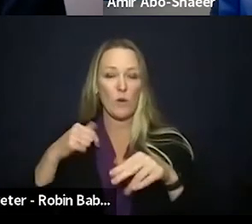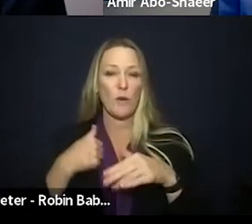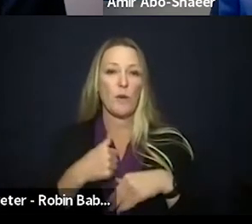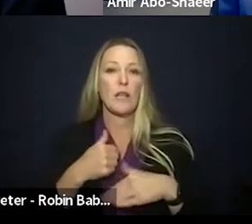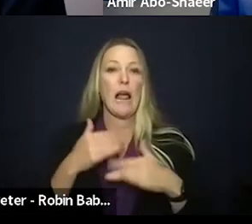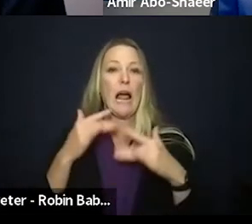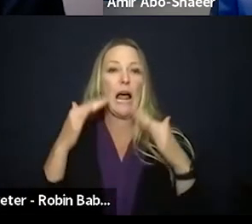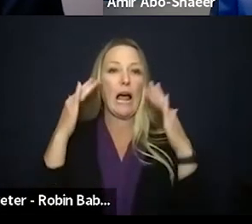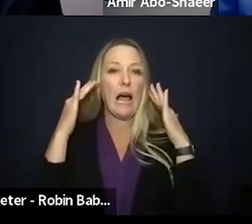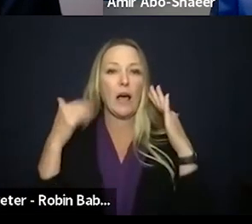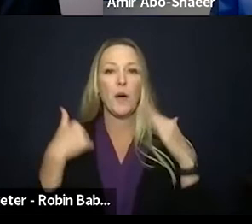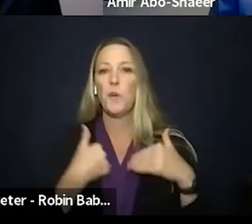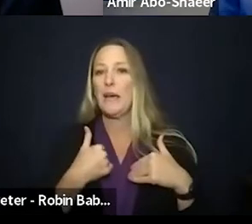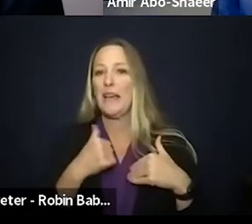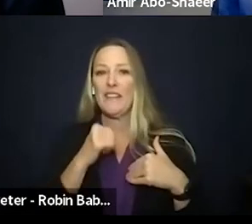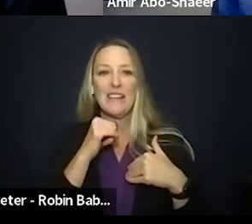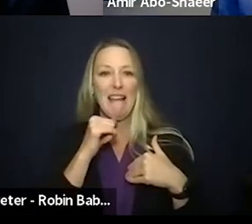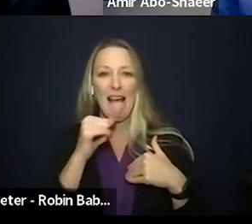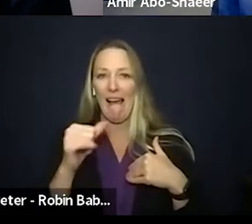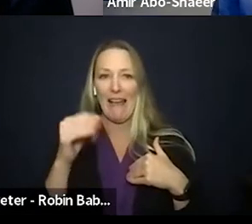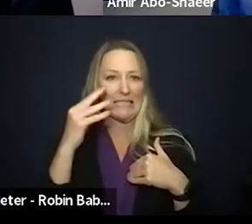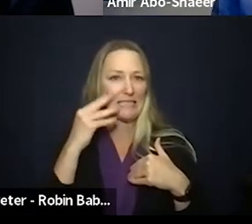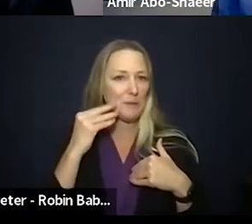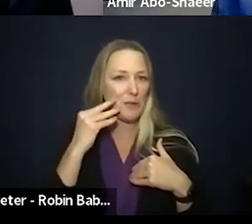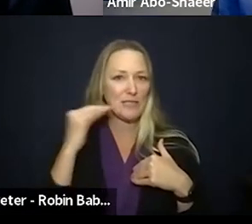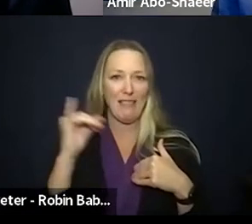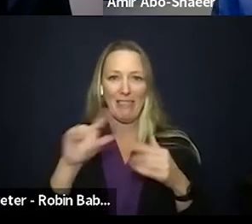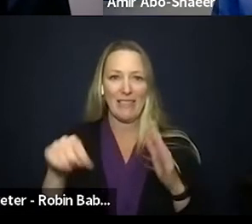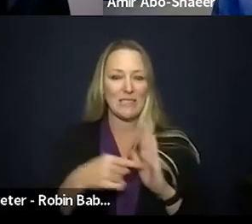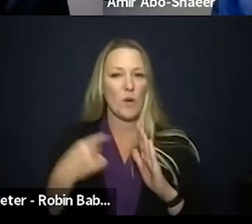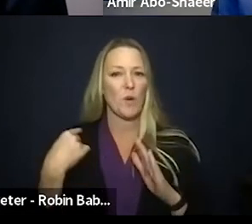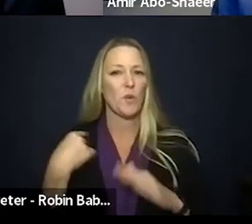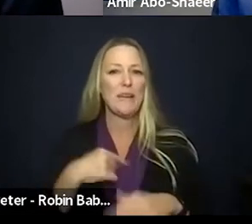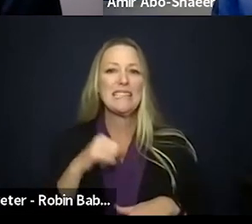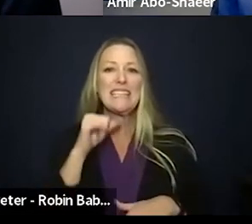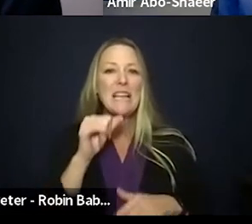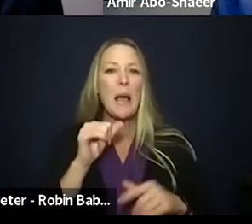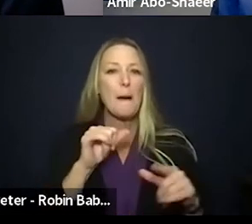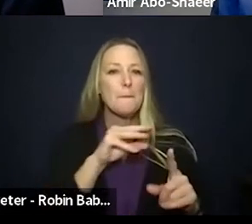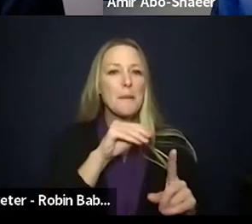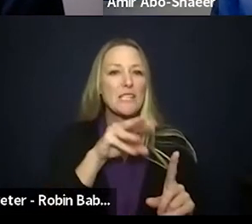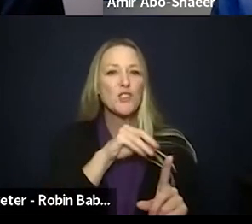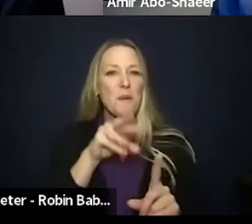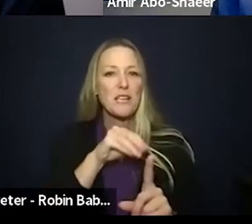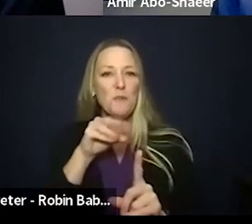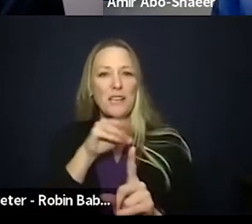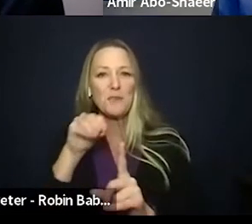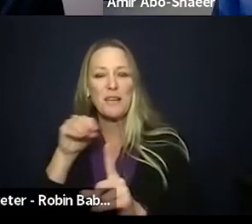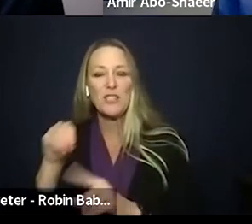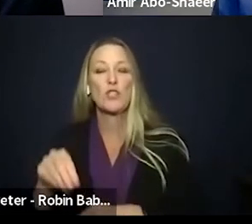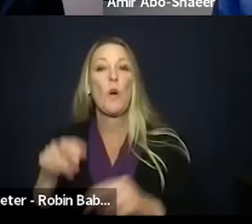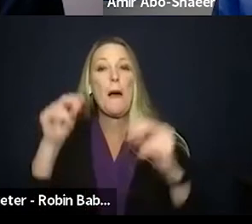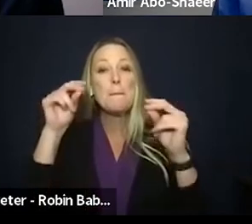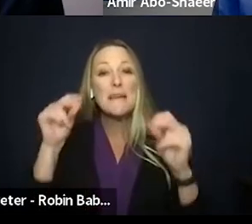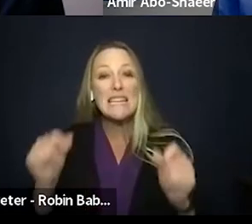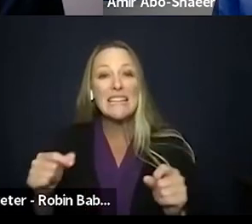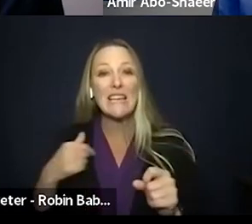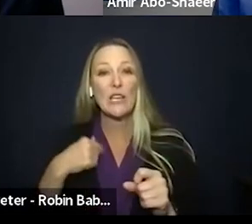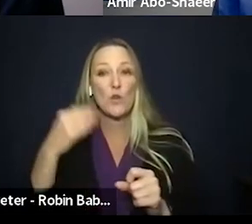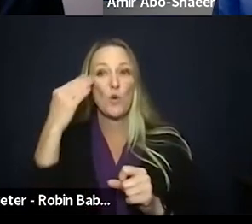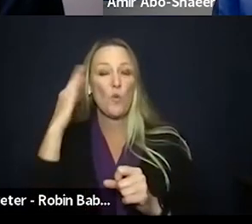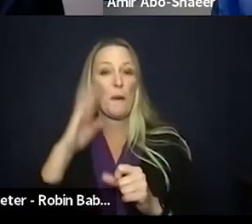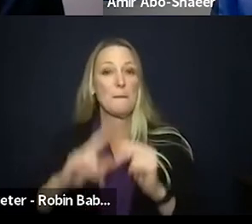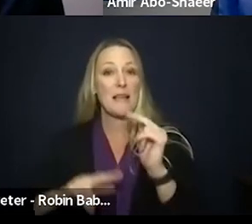even really hadn't had an experience like this and we really missed out on documenting it and so right away when we knew this was going to happen i reached out to steve